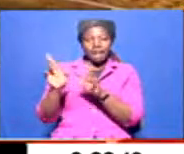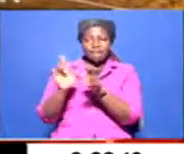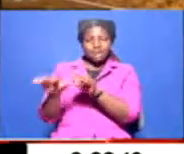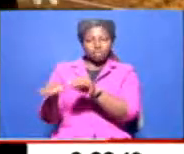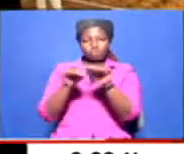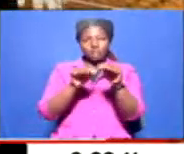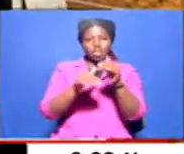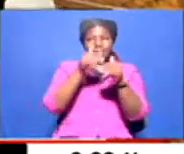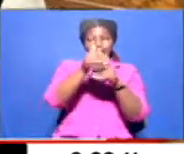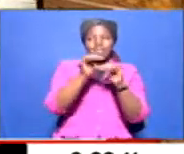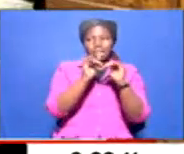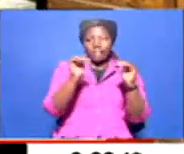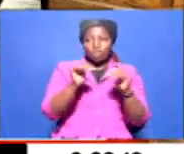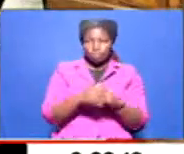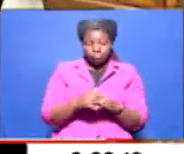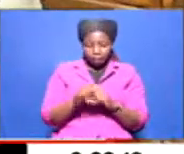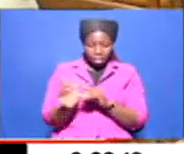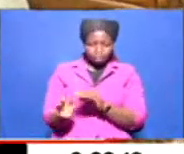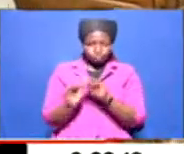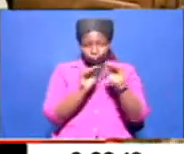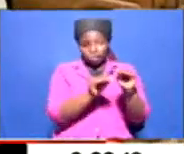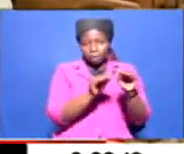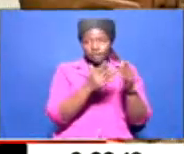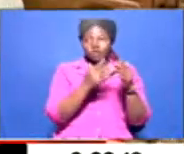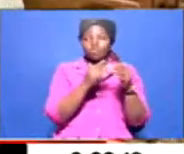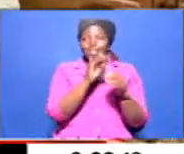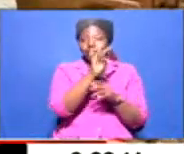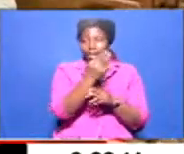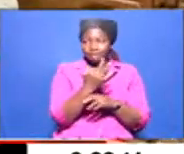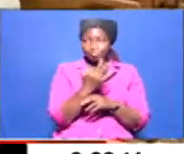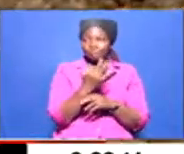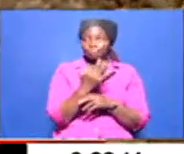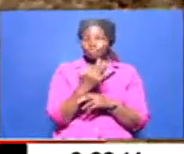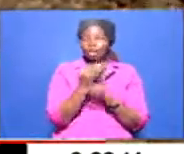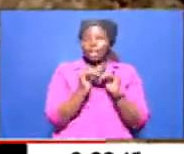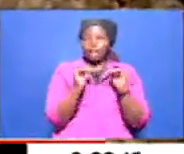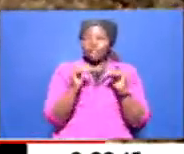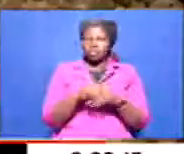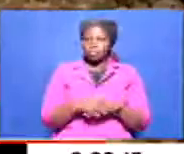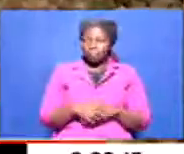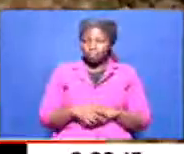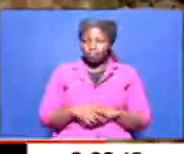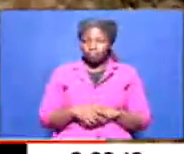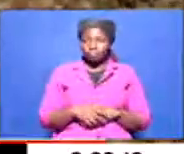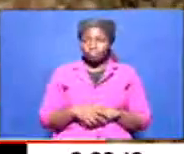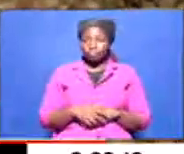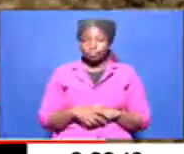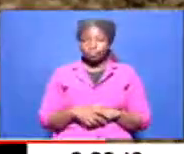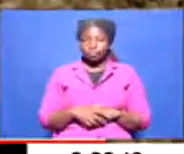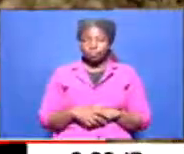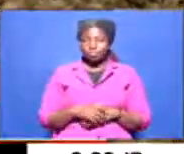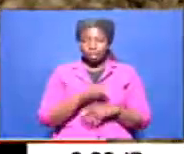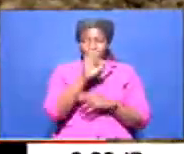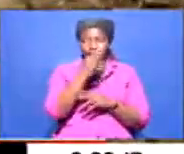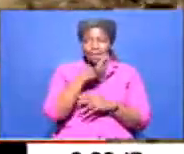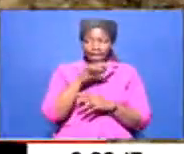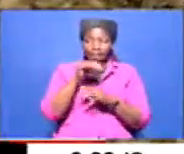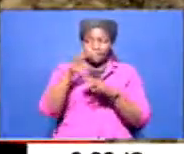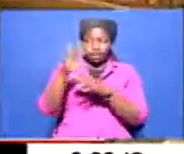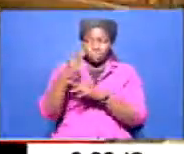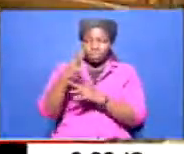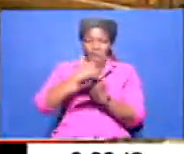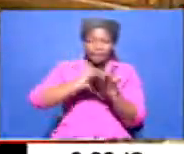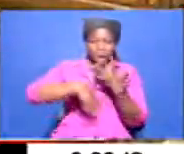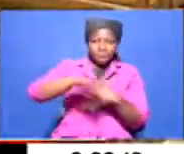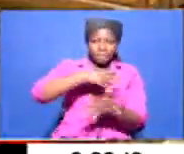stage. Now they come to the third instar. Okay. third and fourth, they're mixed. Yeah, they're